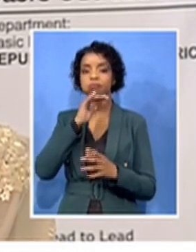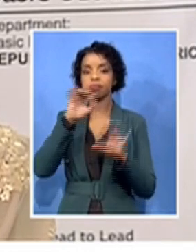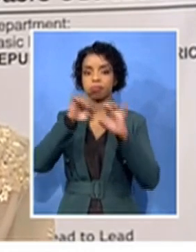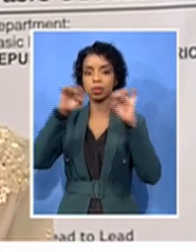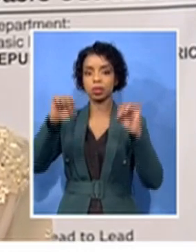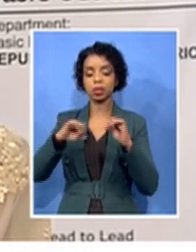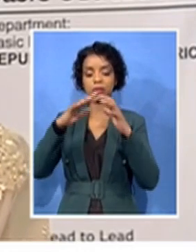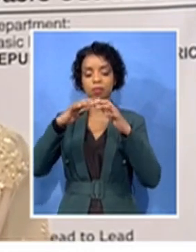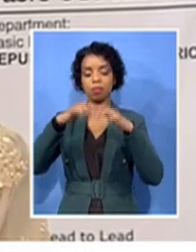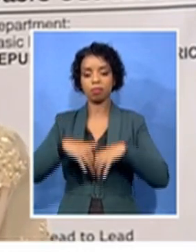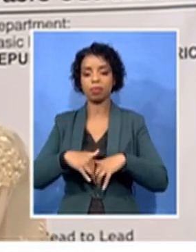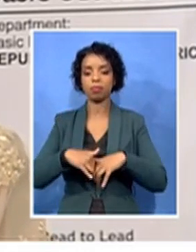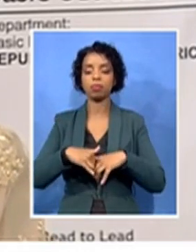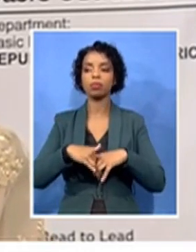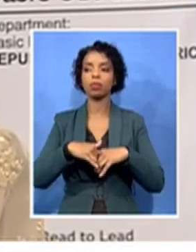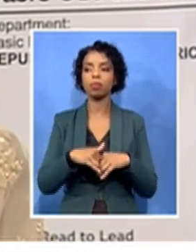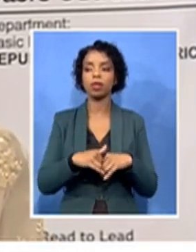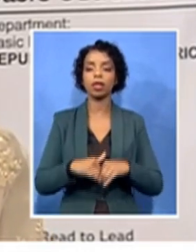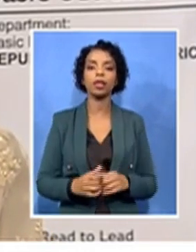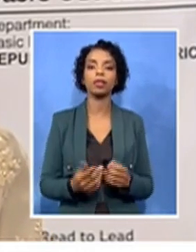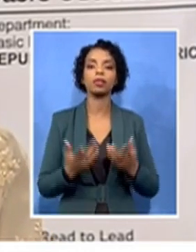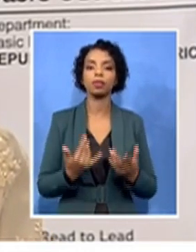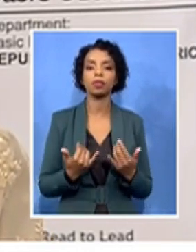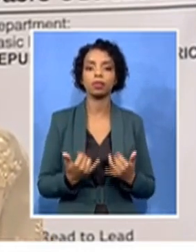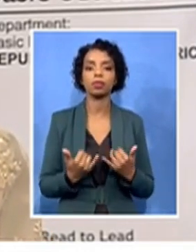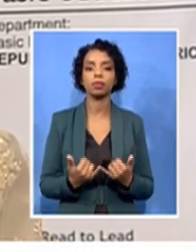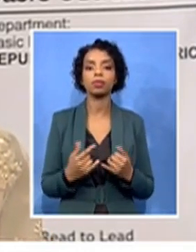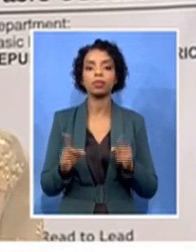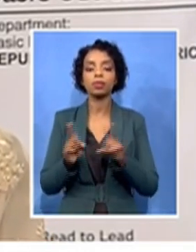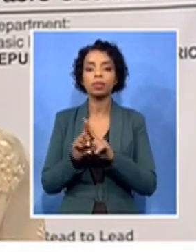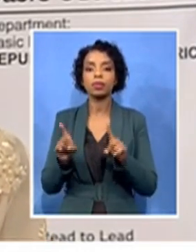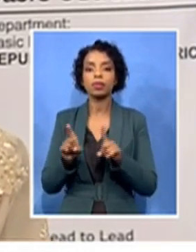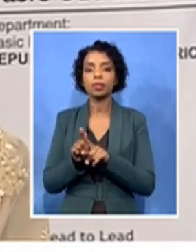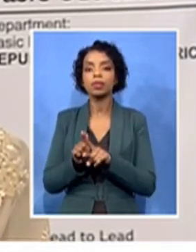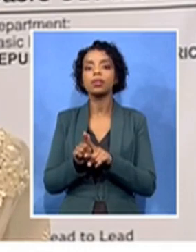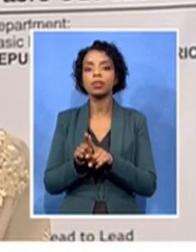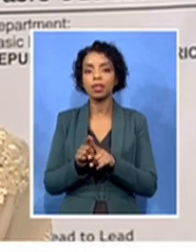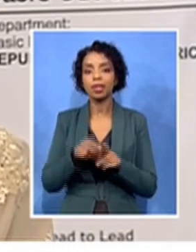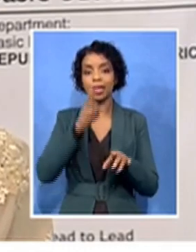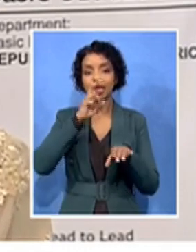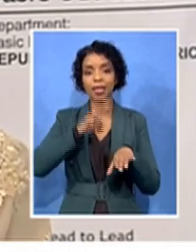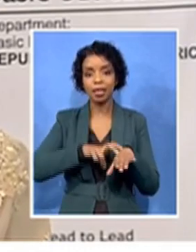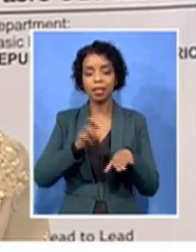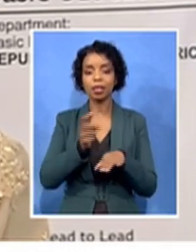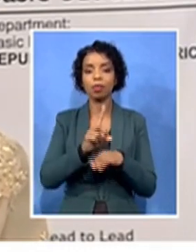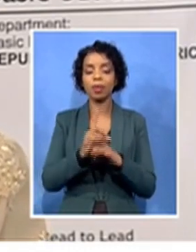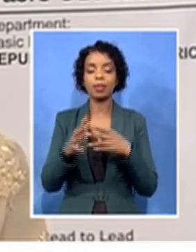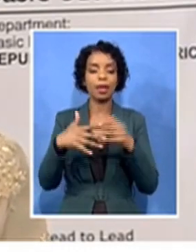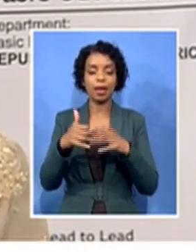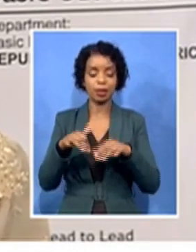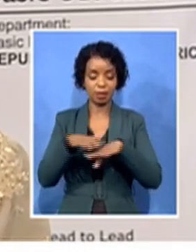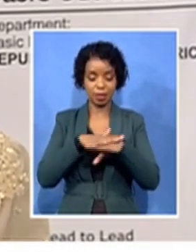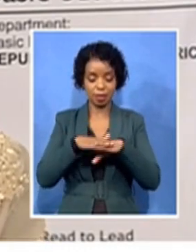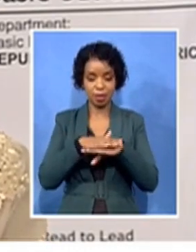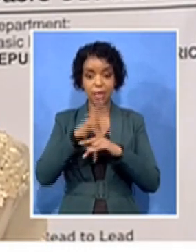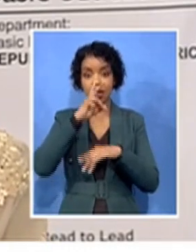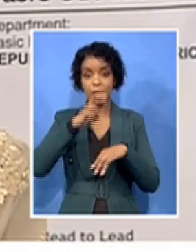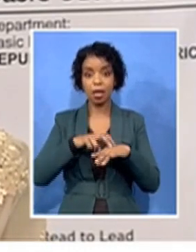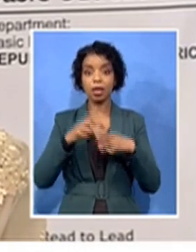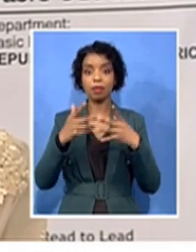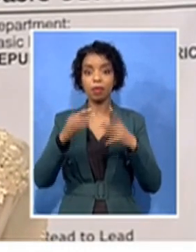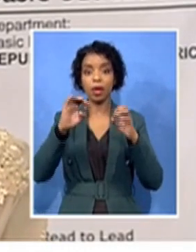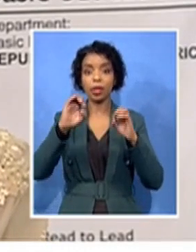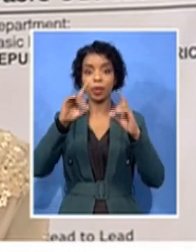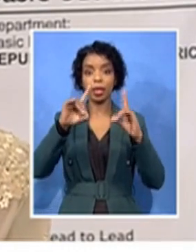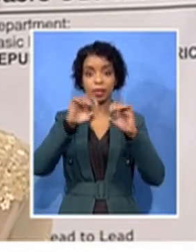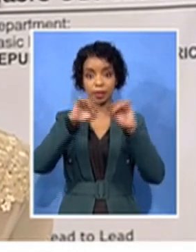are and will remain the heartbeat of any basic education system in the world. and we salute them for that. Your